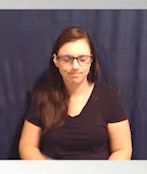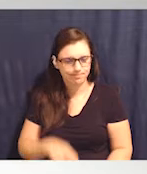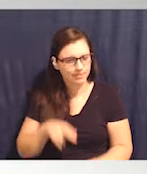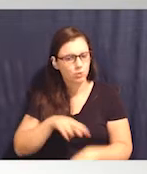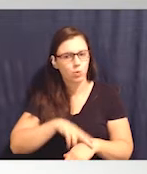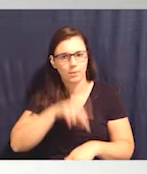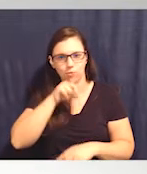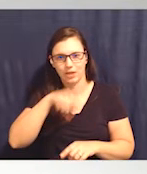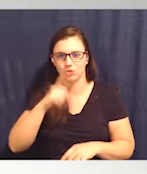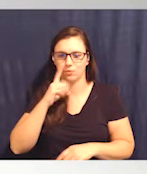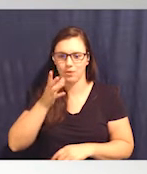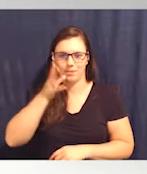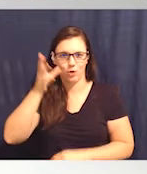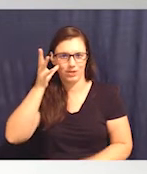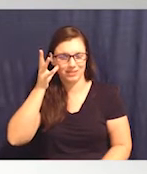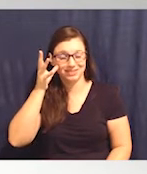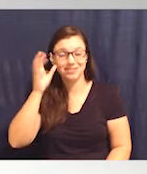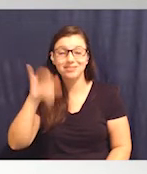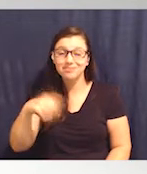to resist.